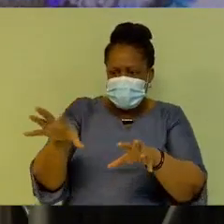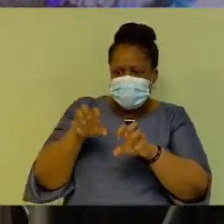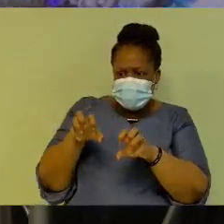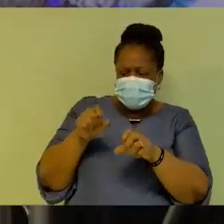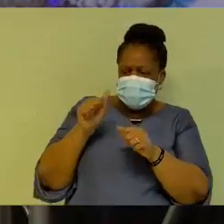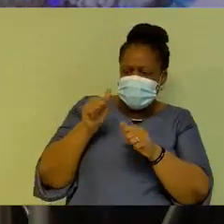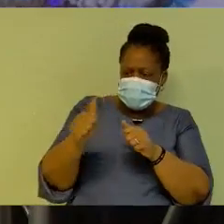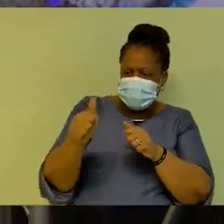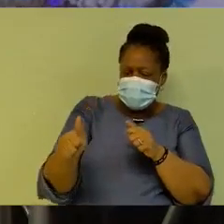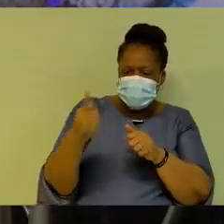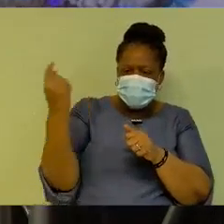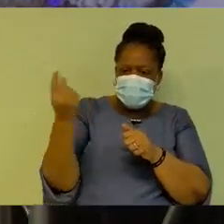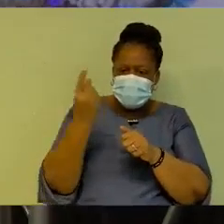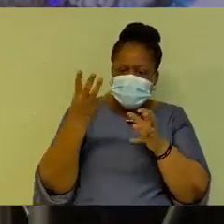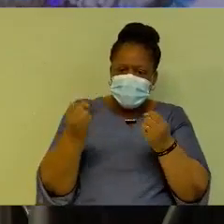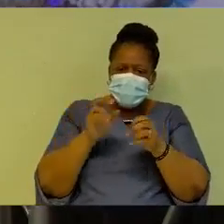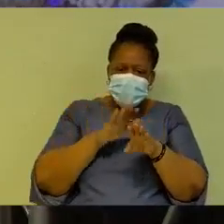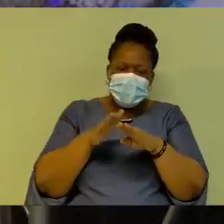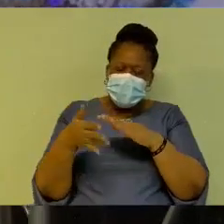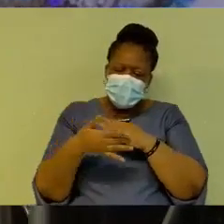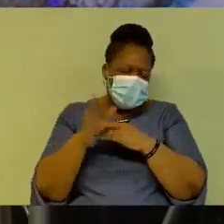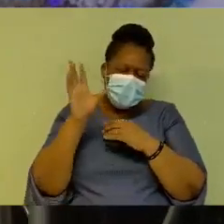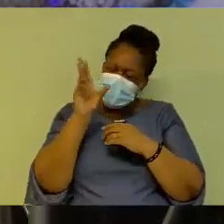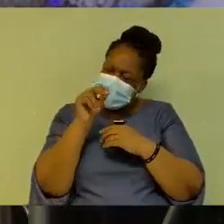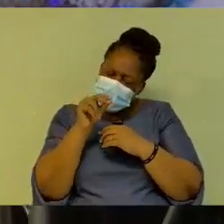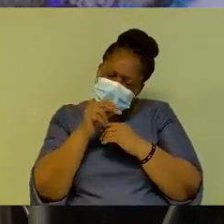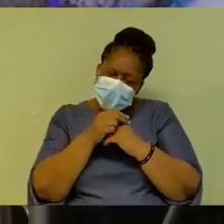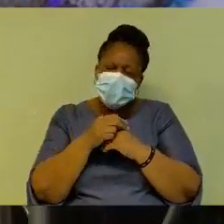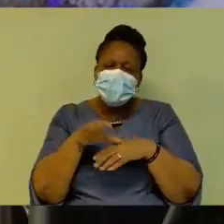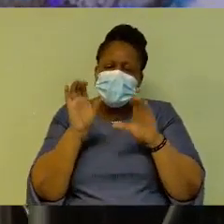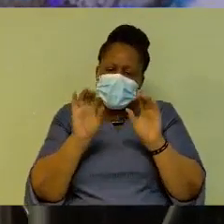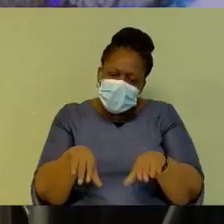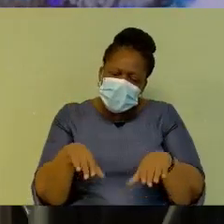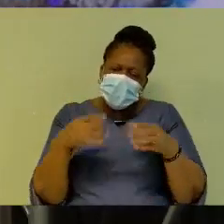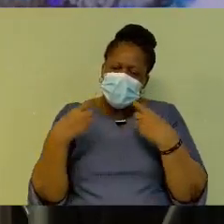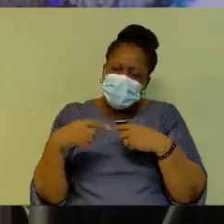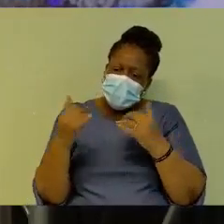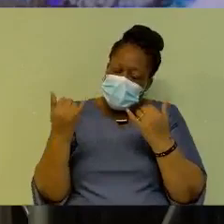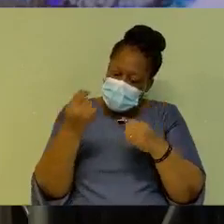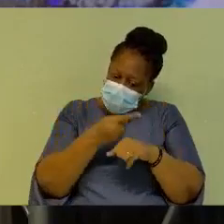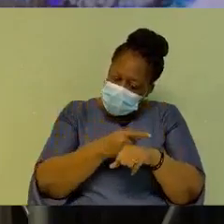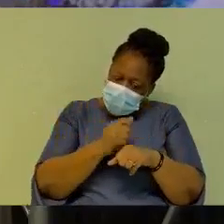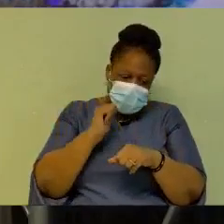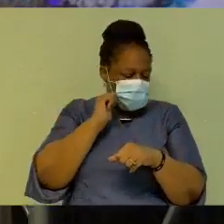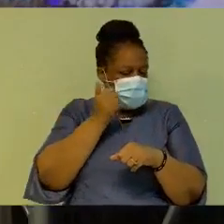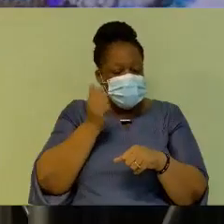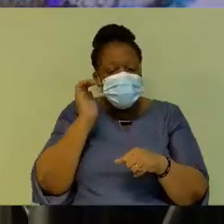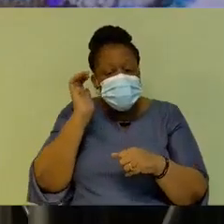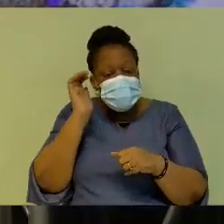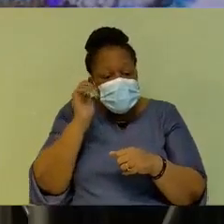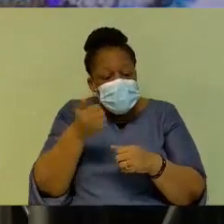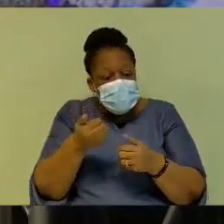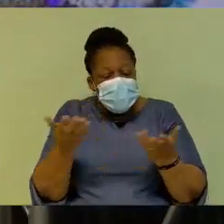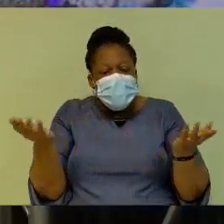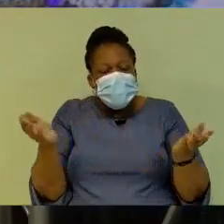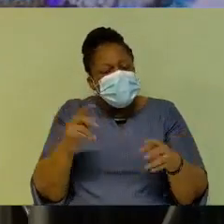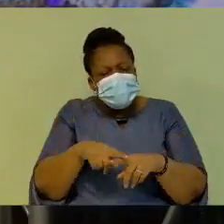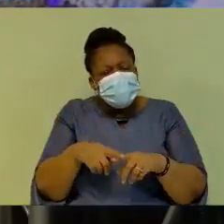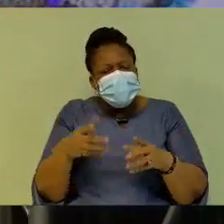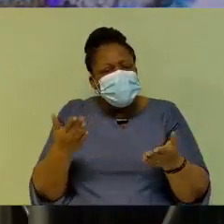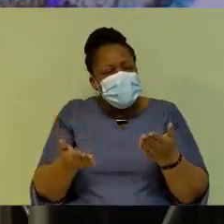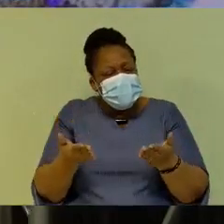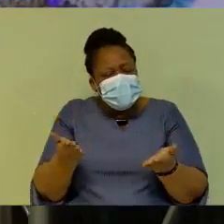disease. And if with the 4 hours that's available to persons, they can't exercise the social